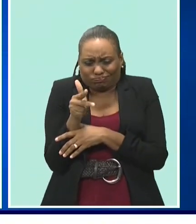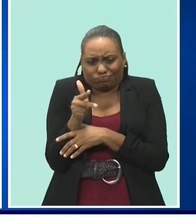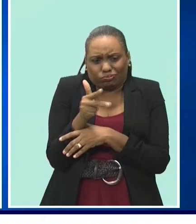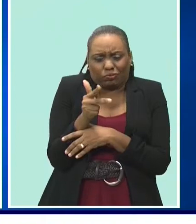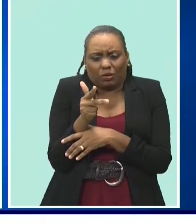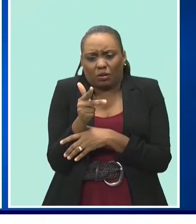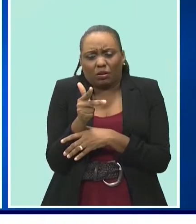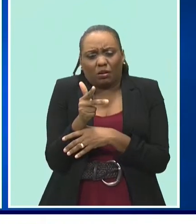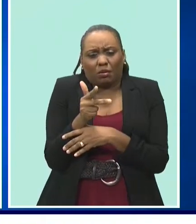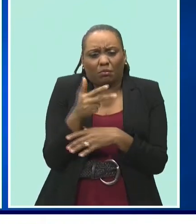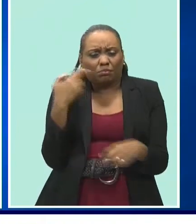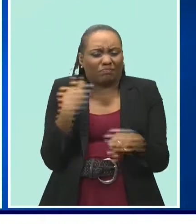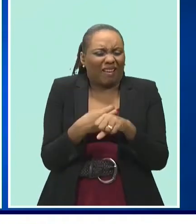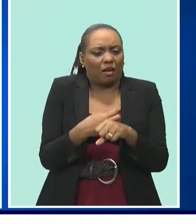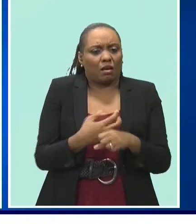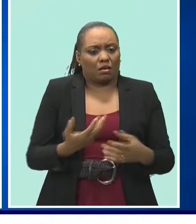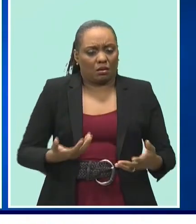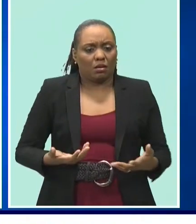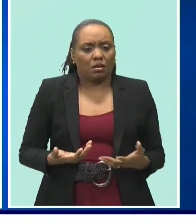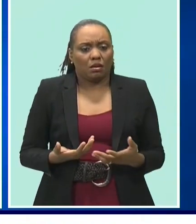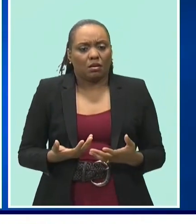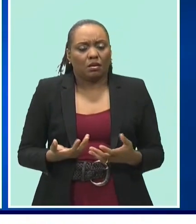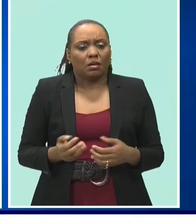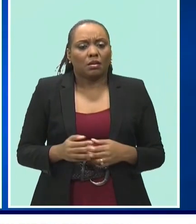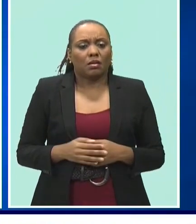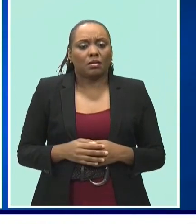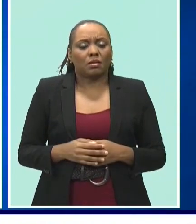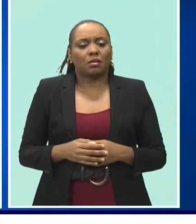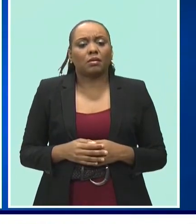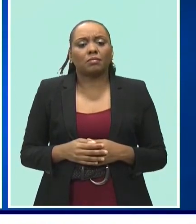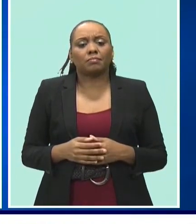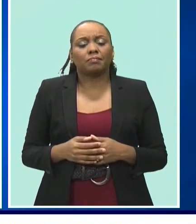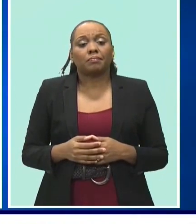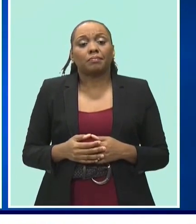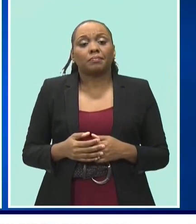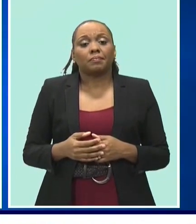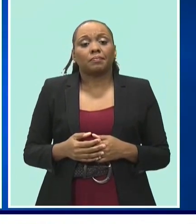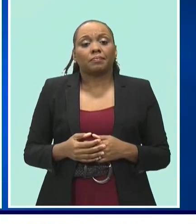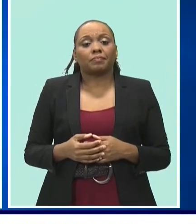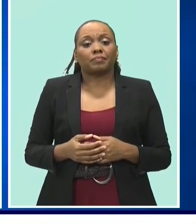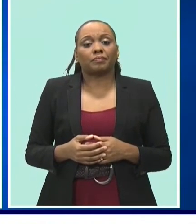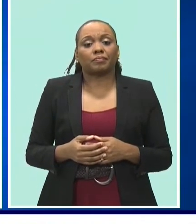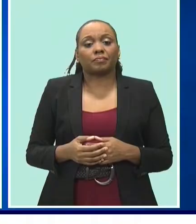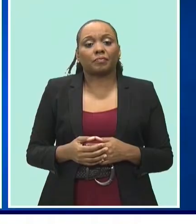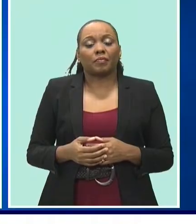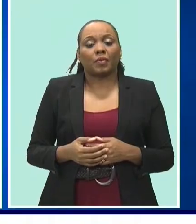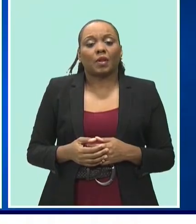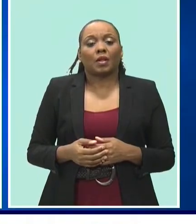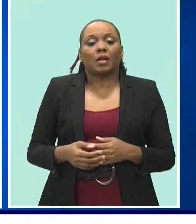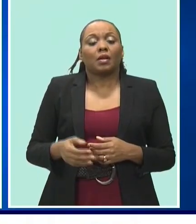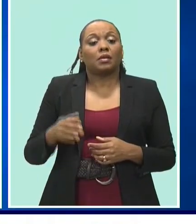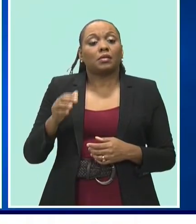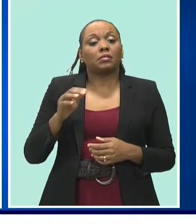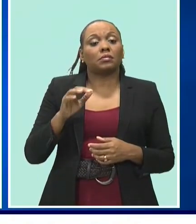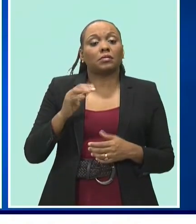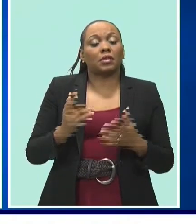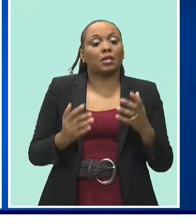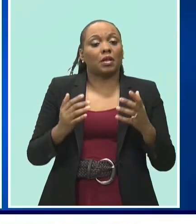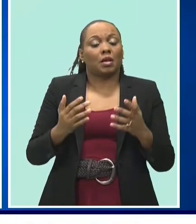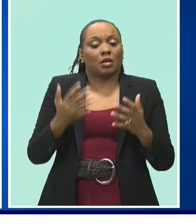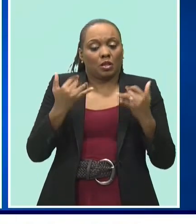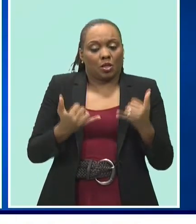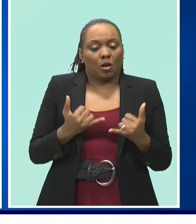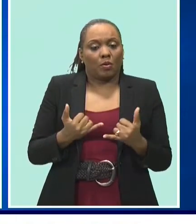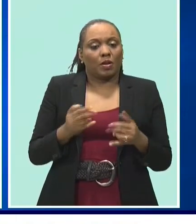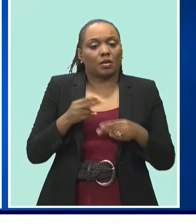space, because that's what's going to happen. That is called Central Fire Station, you know. It's called